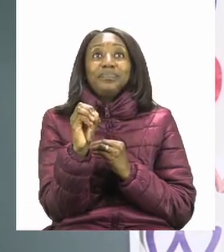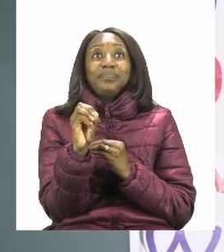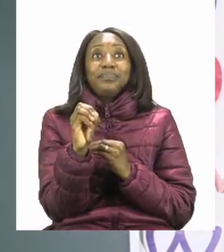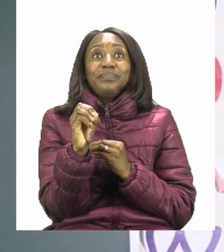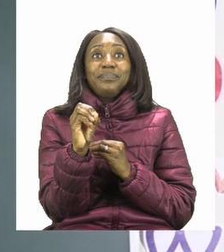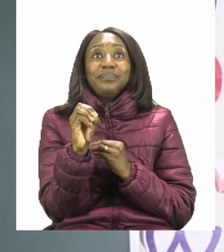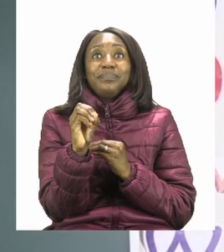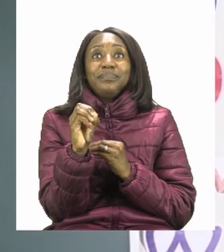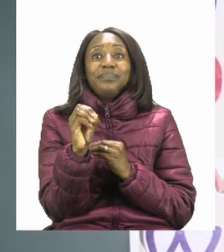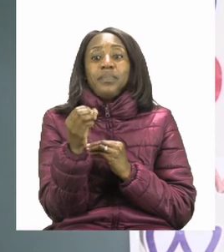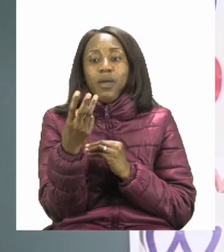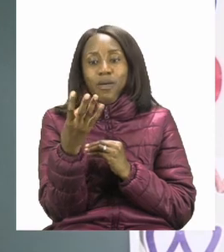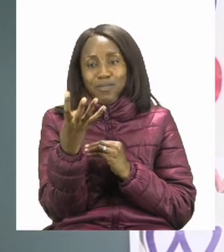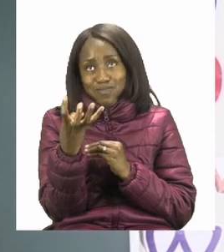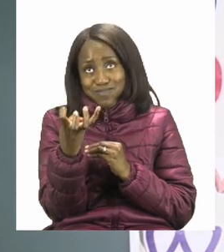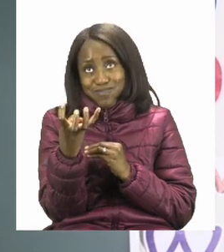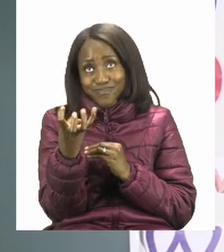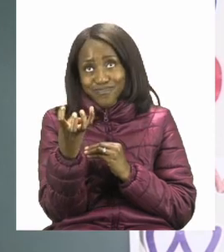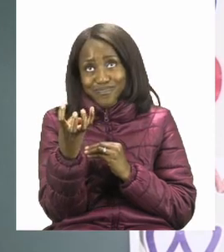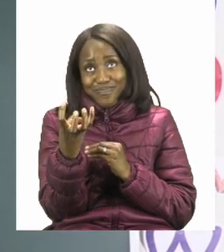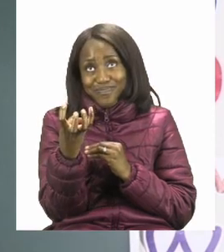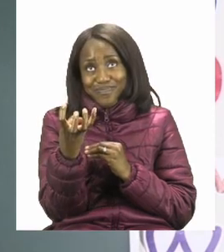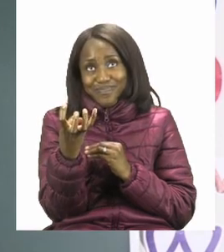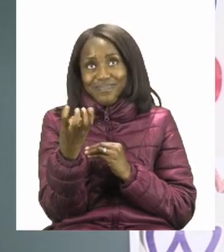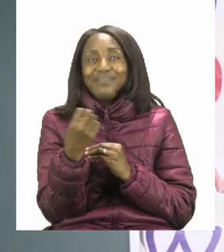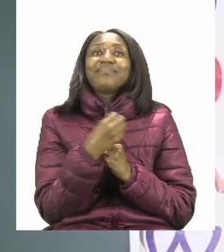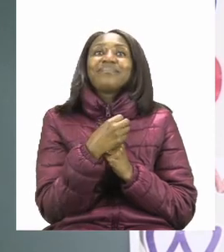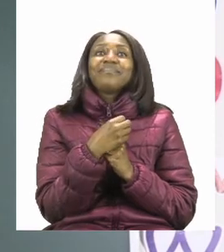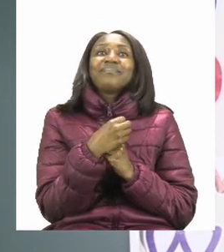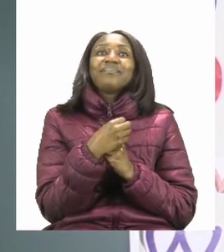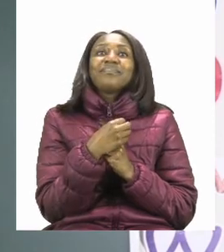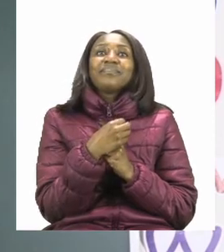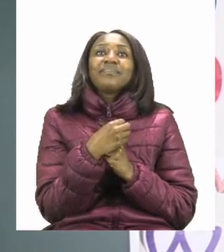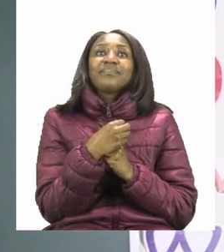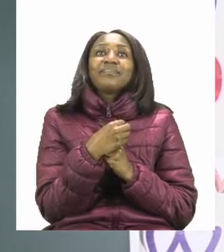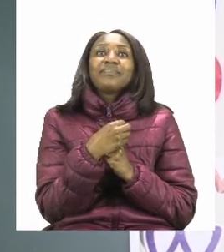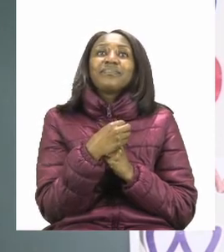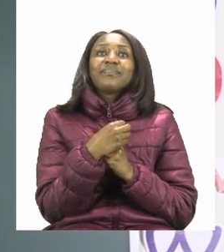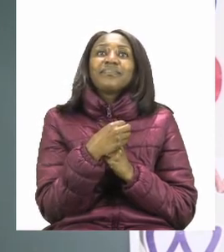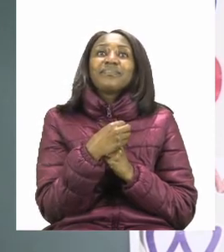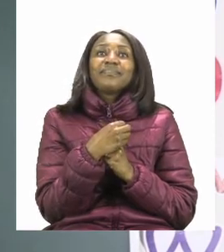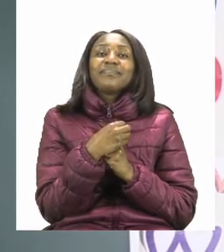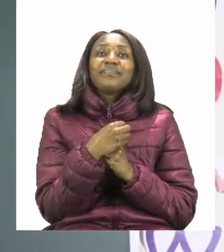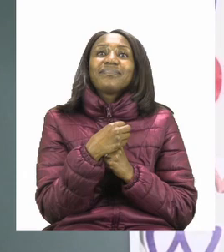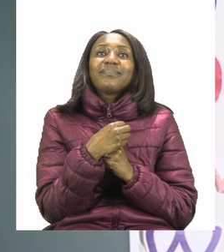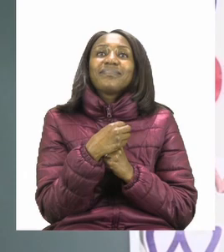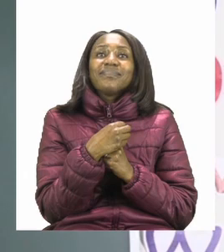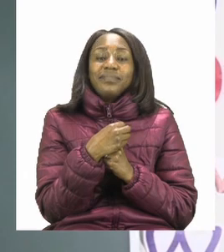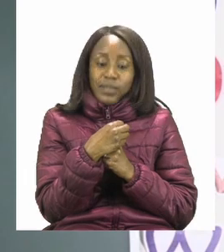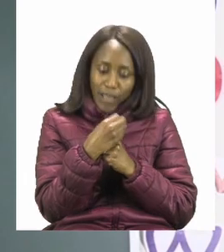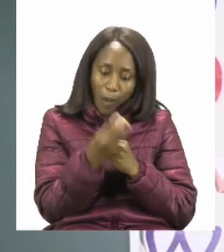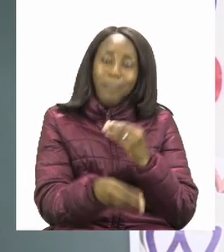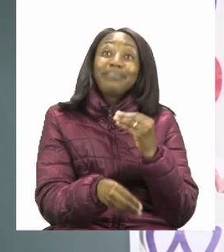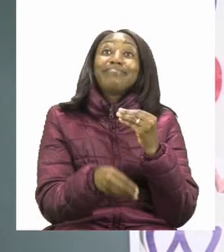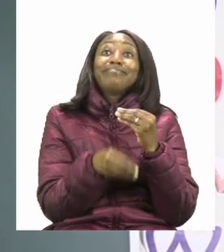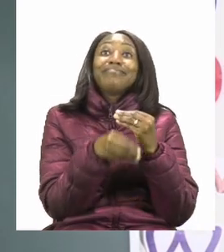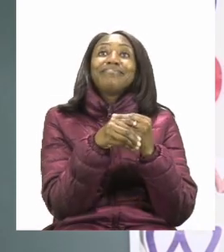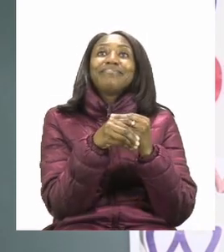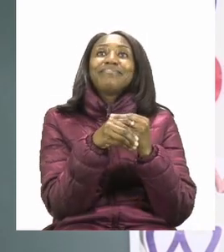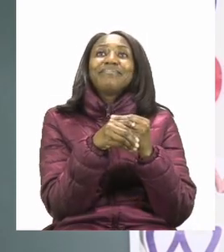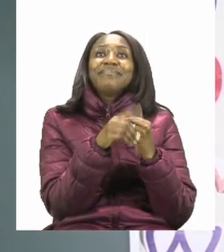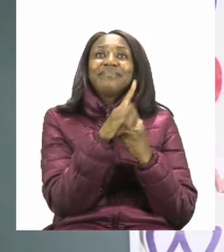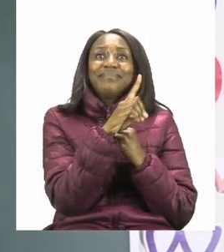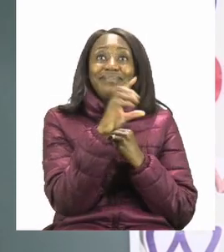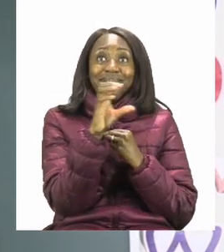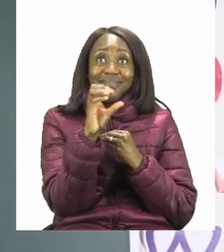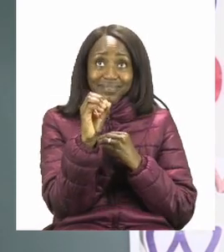If we add another 10, we will get, well done, 40. And